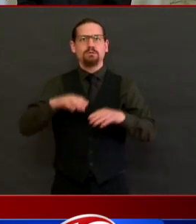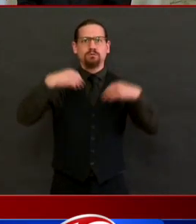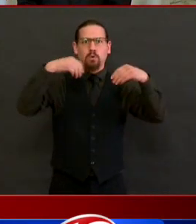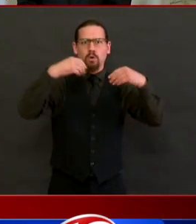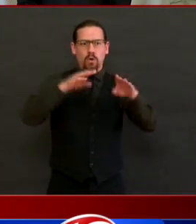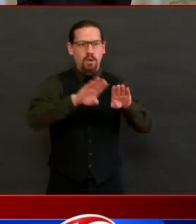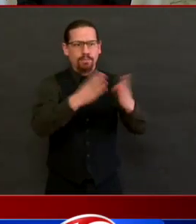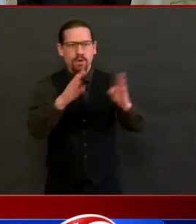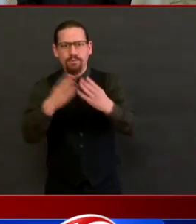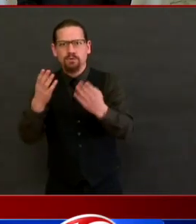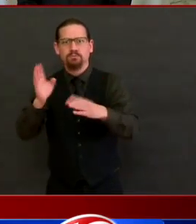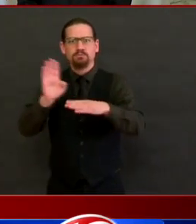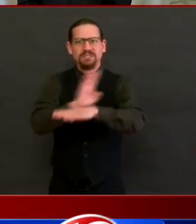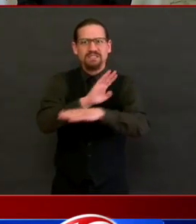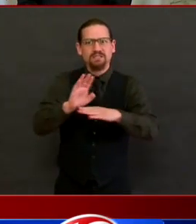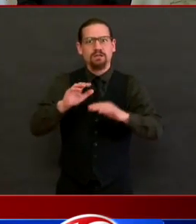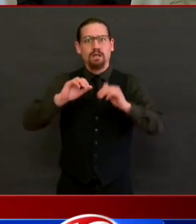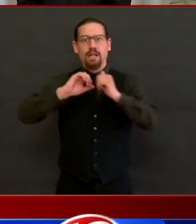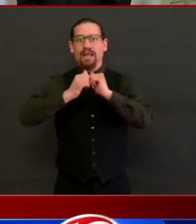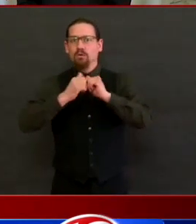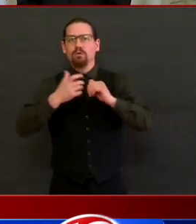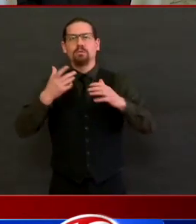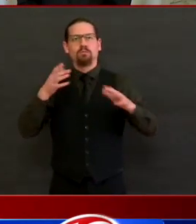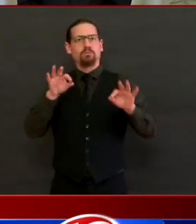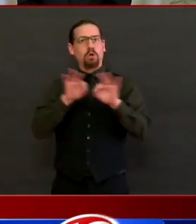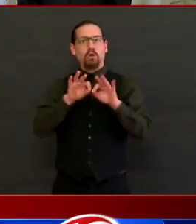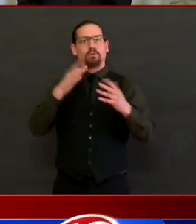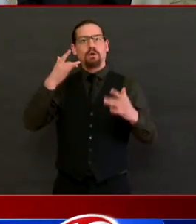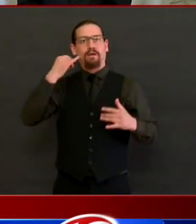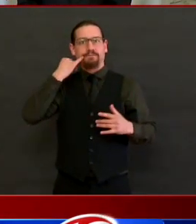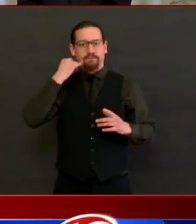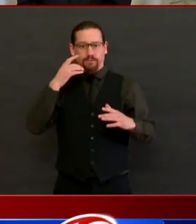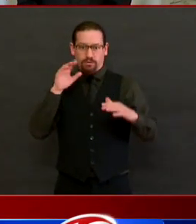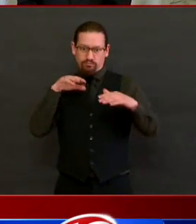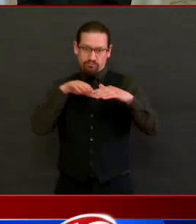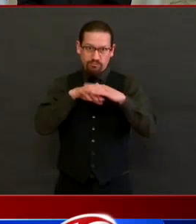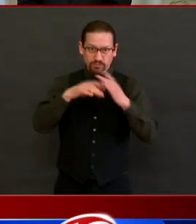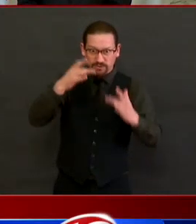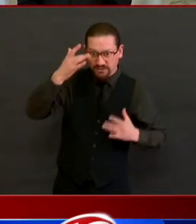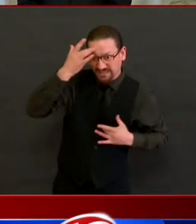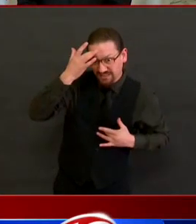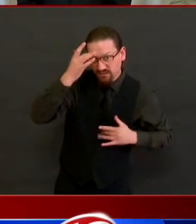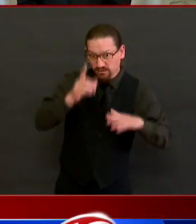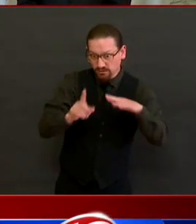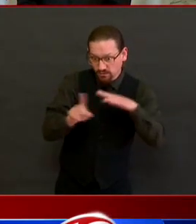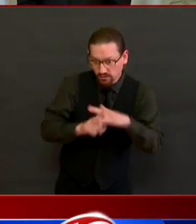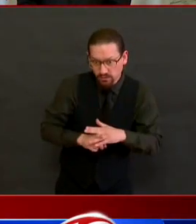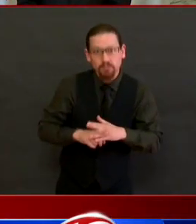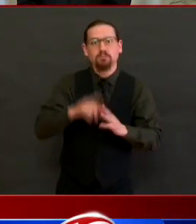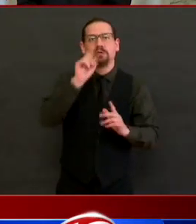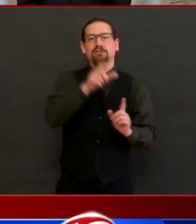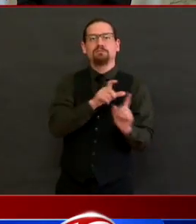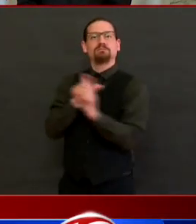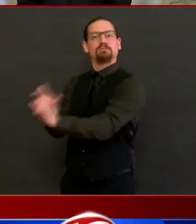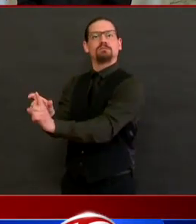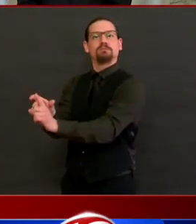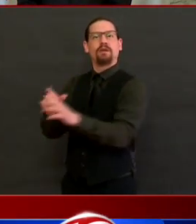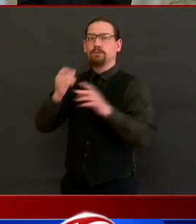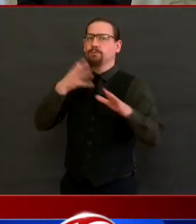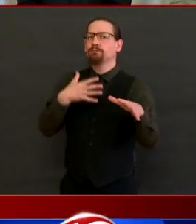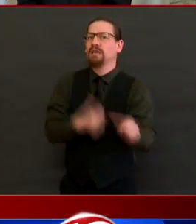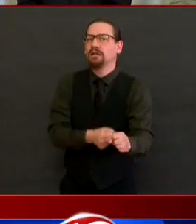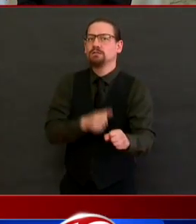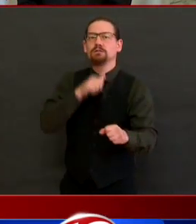they are sick, isolate them. That's the name of the game, to have a more pinpointed,